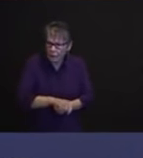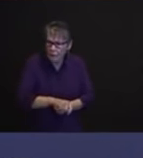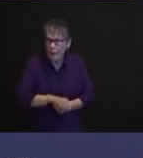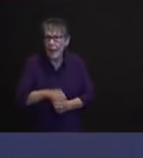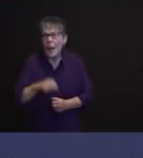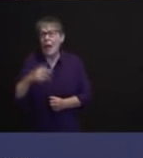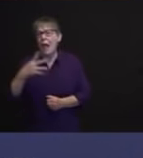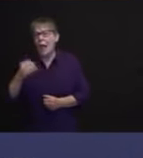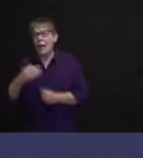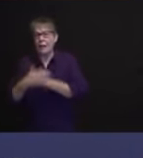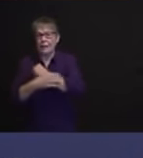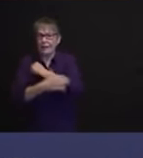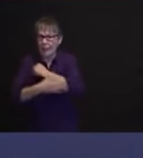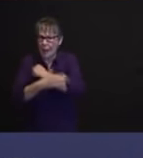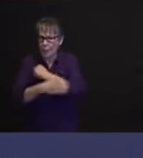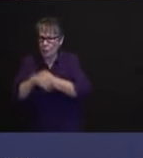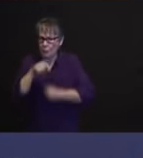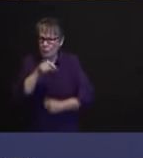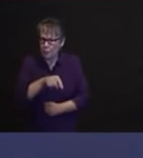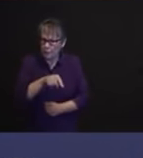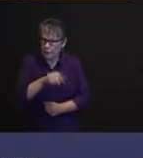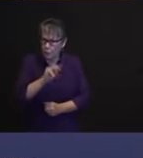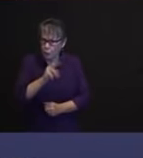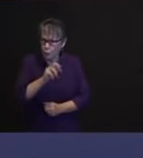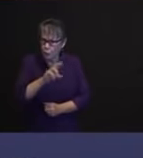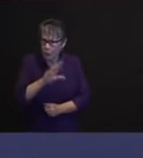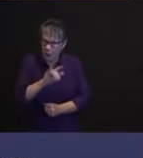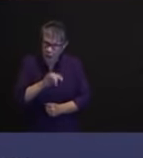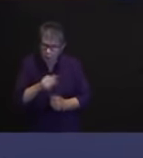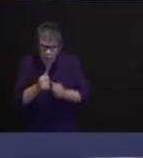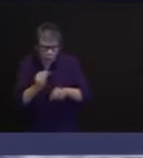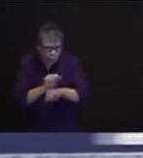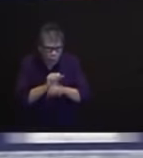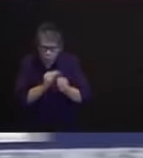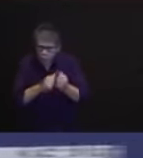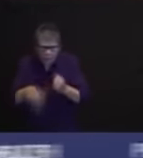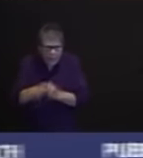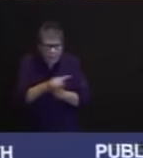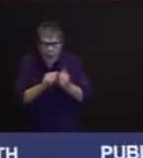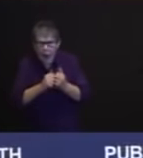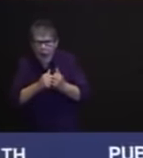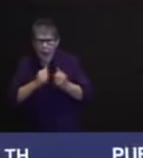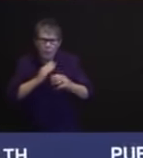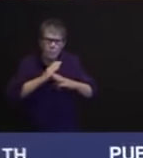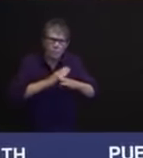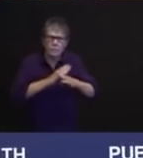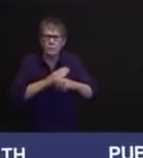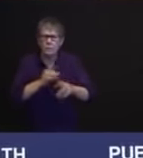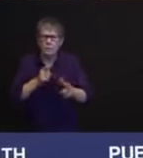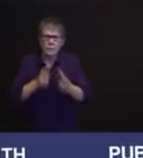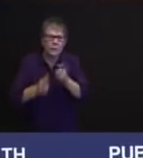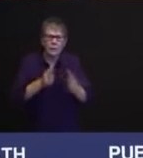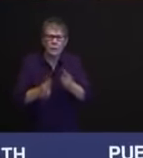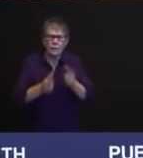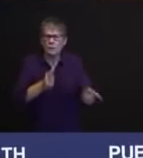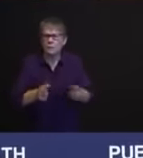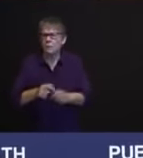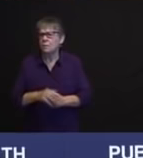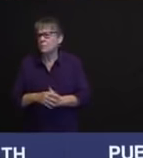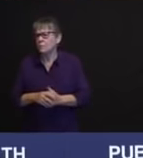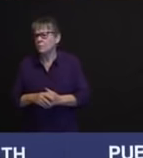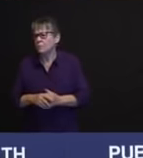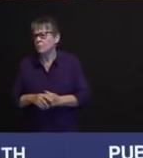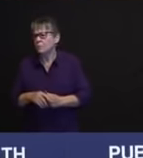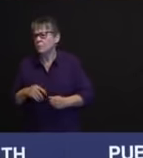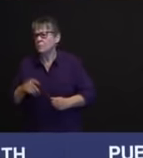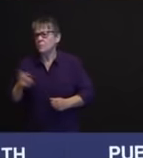anything other than a very heavy heart. Pat, do you want to add anything? I would just add that the state police is part of the task force to